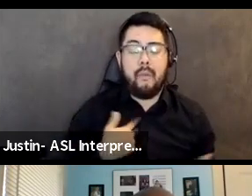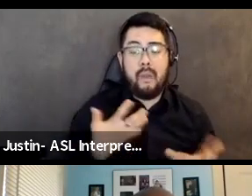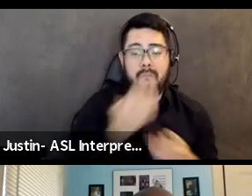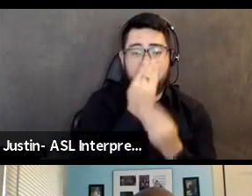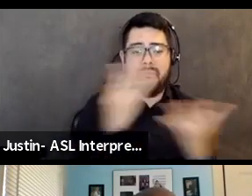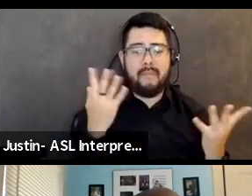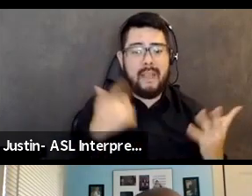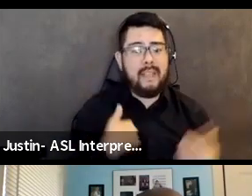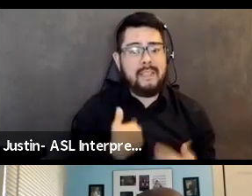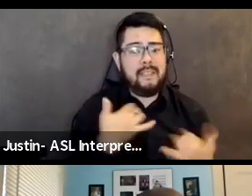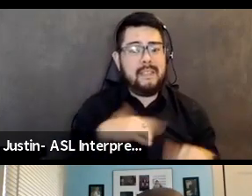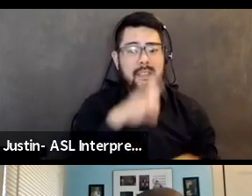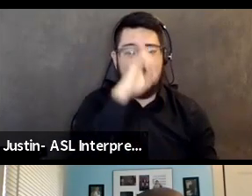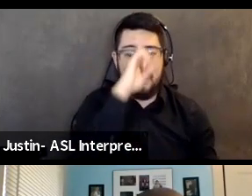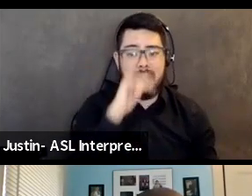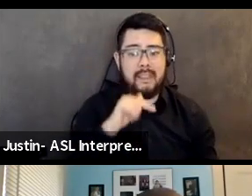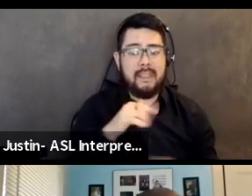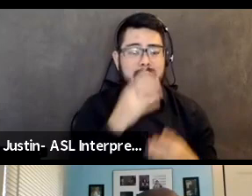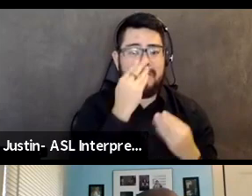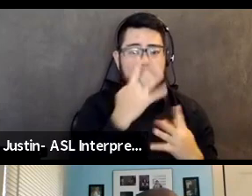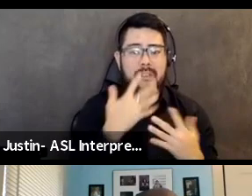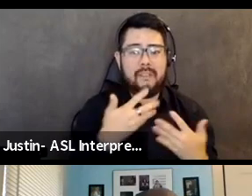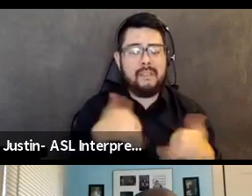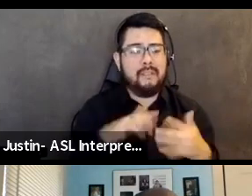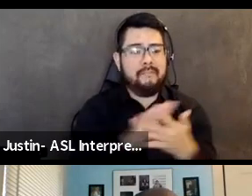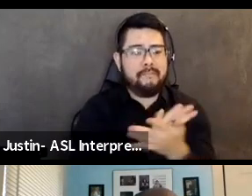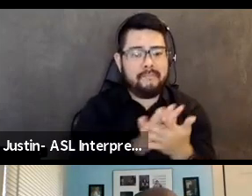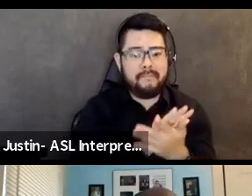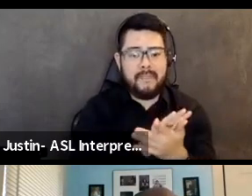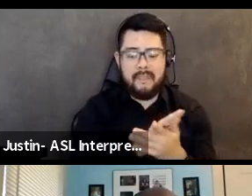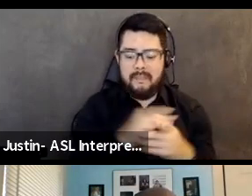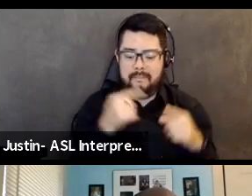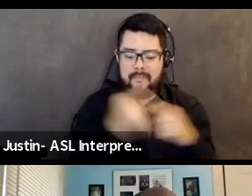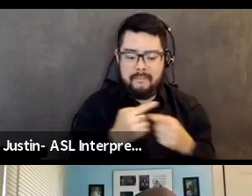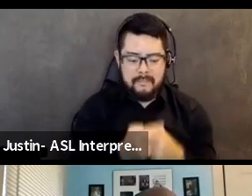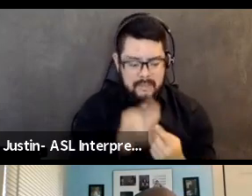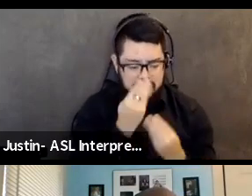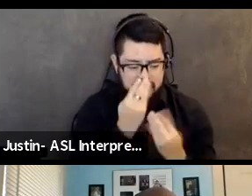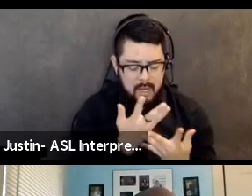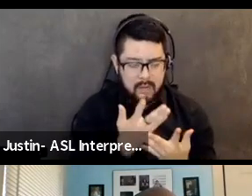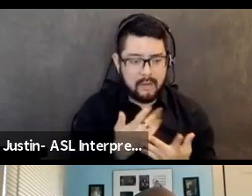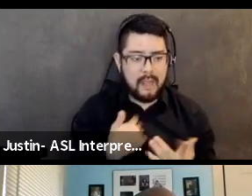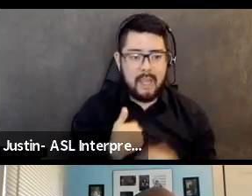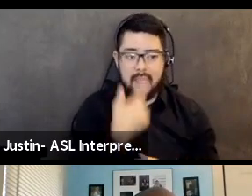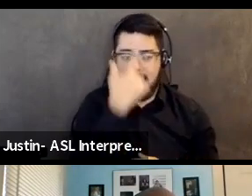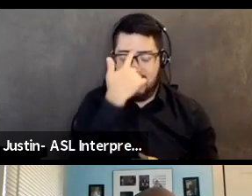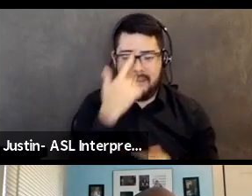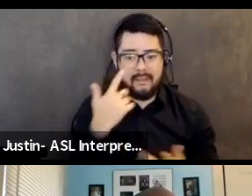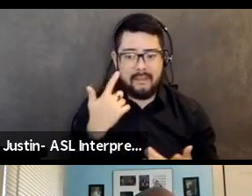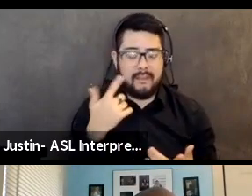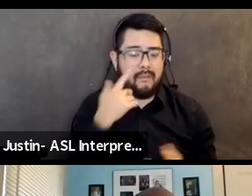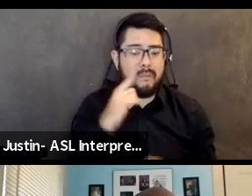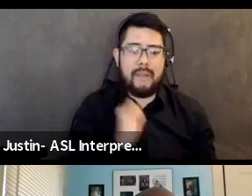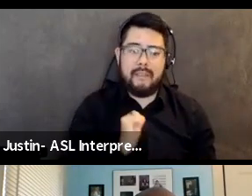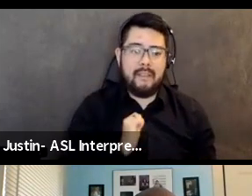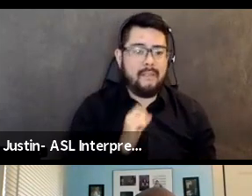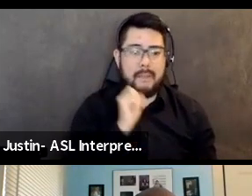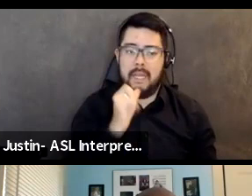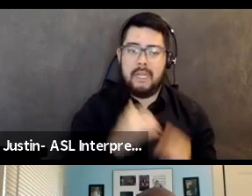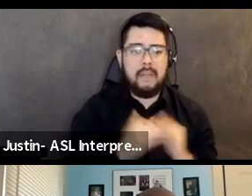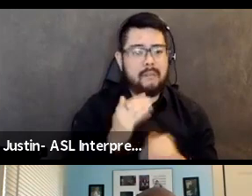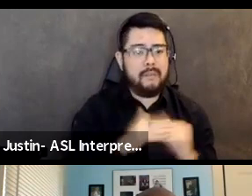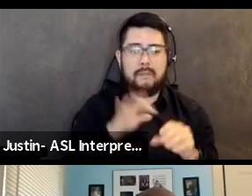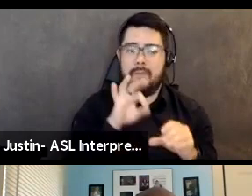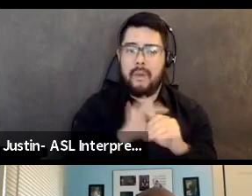confusing document i feel like it has internal contradictions and is not clear to me and what actually would be implemented so it's not something that i feel comfortable um